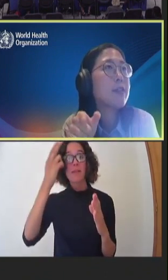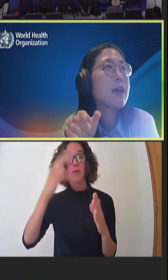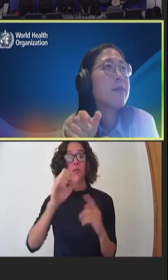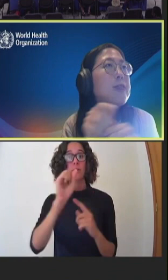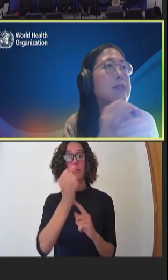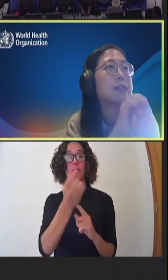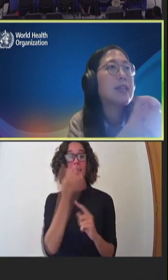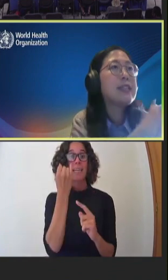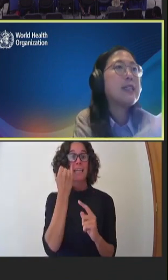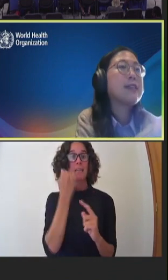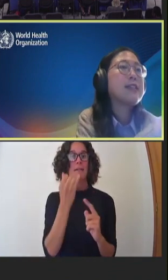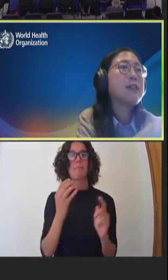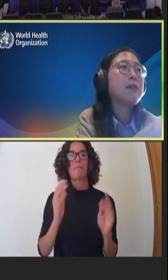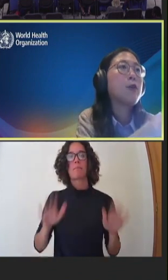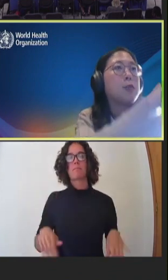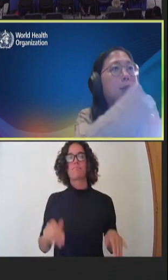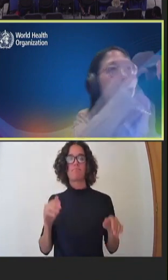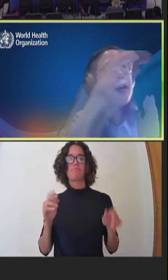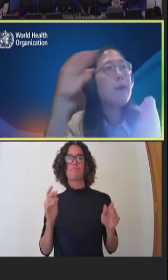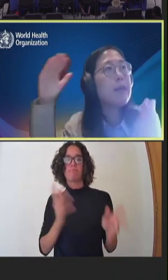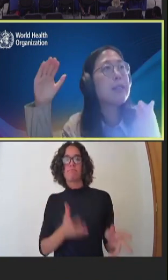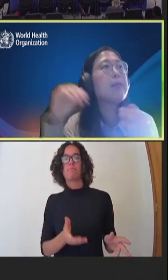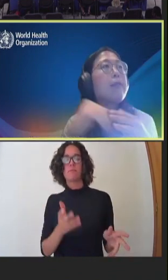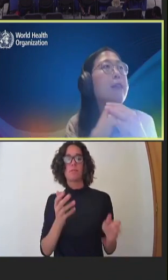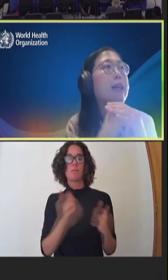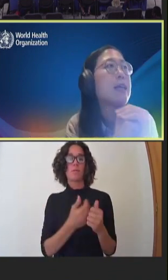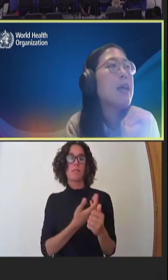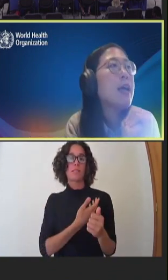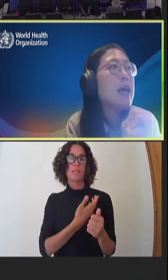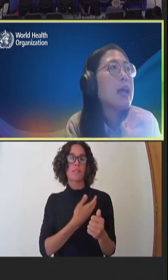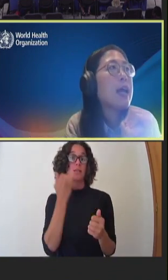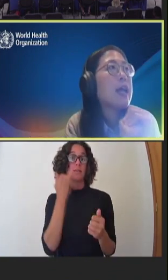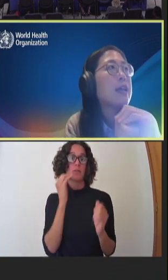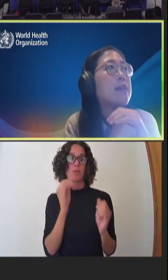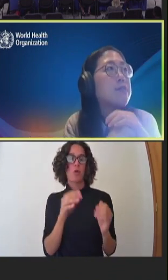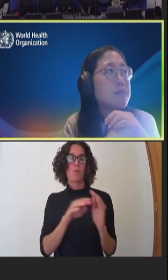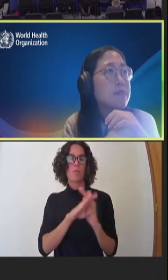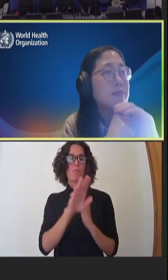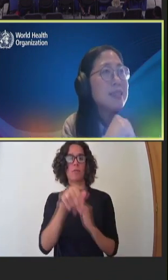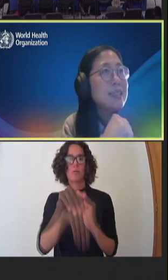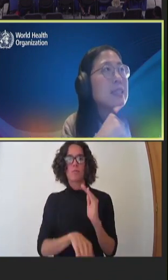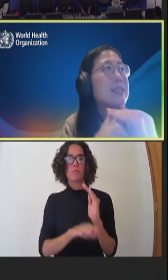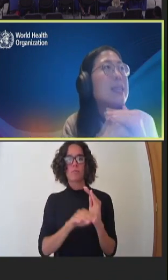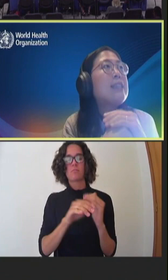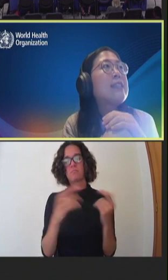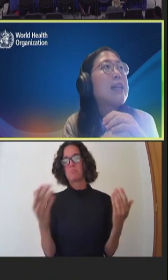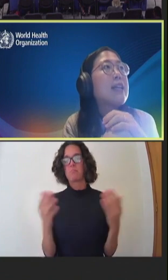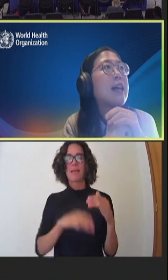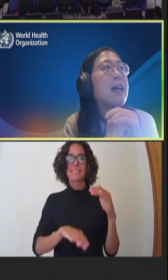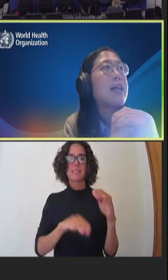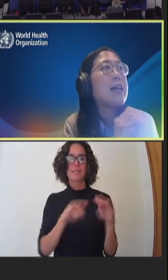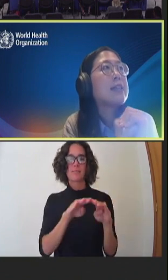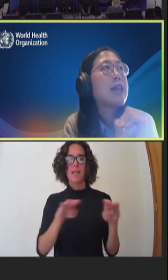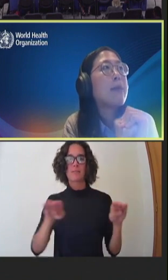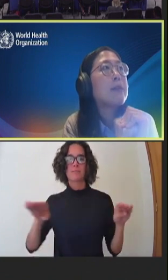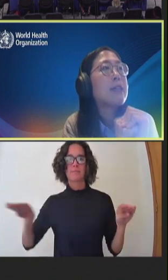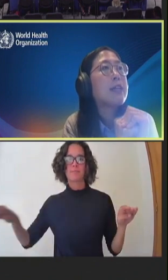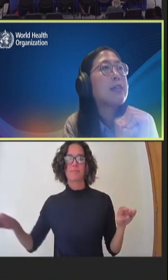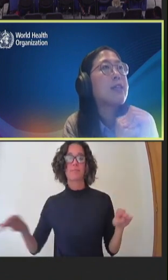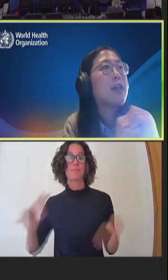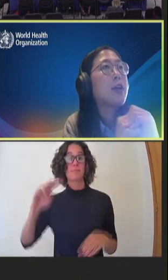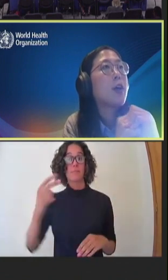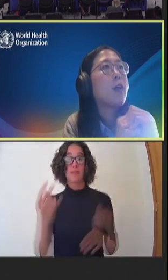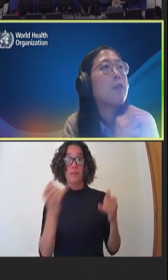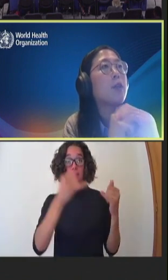infant survival since 1974. So it's relatively flat. And the second dotted line is a